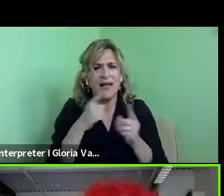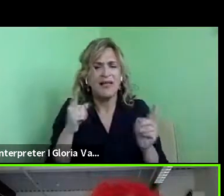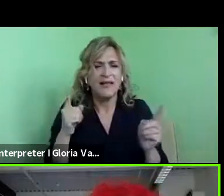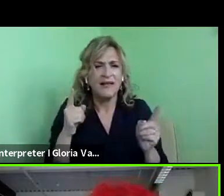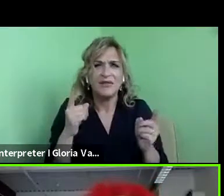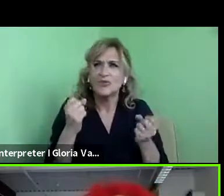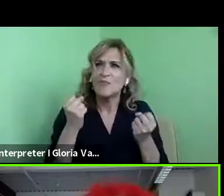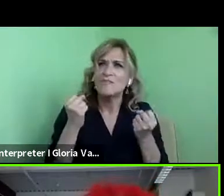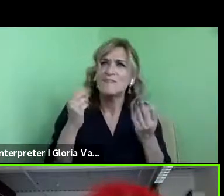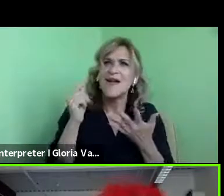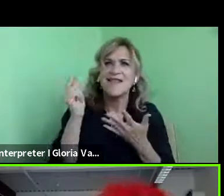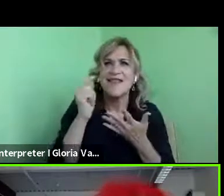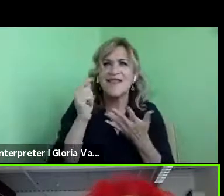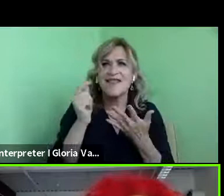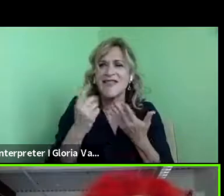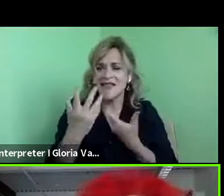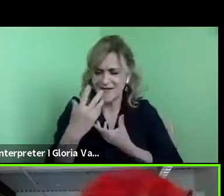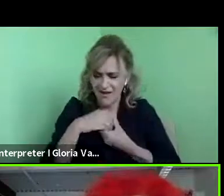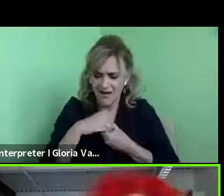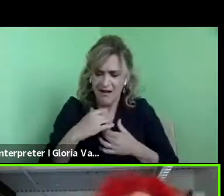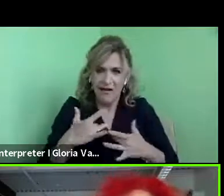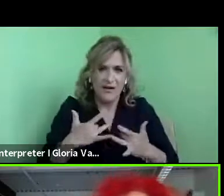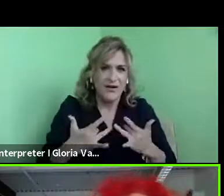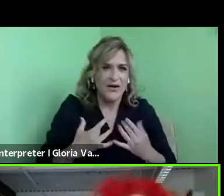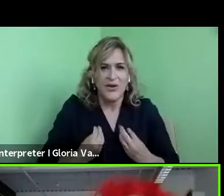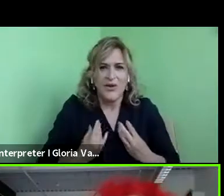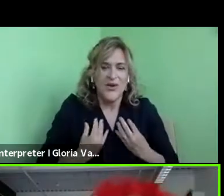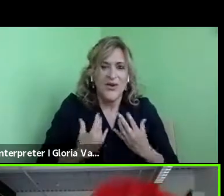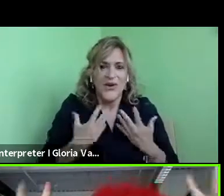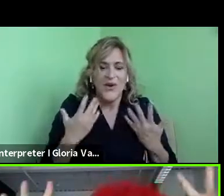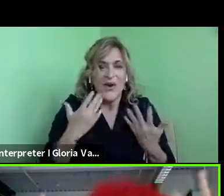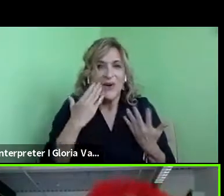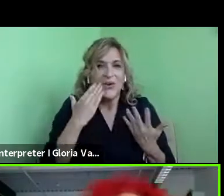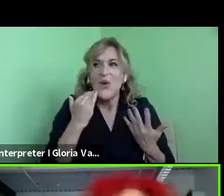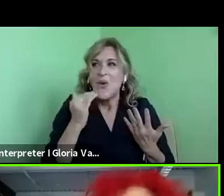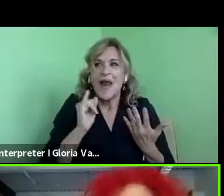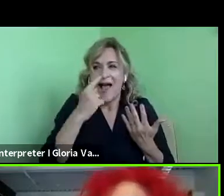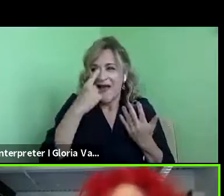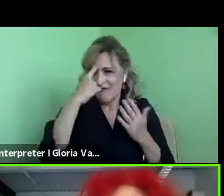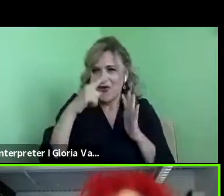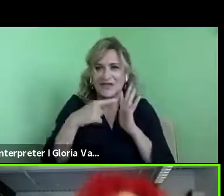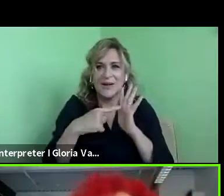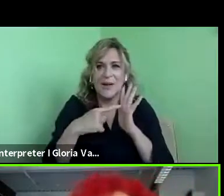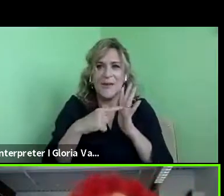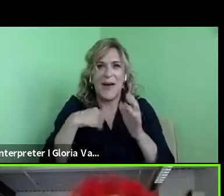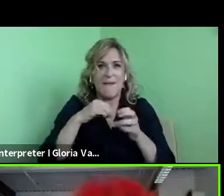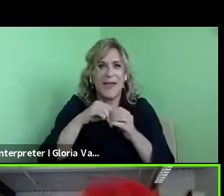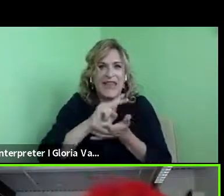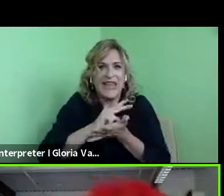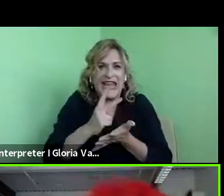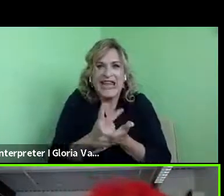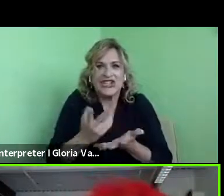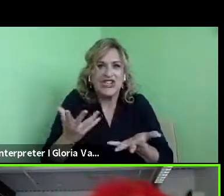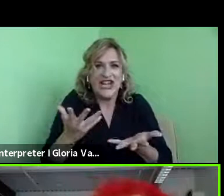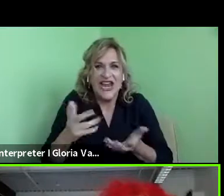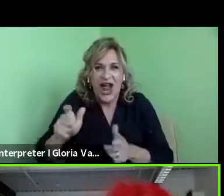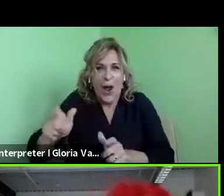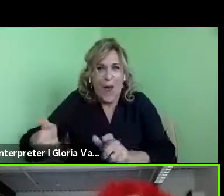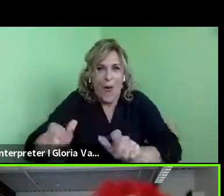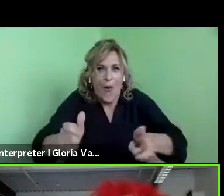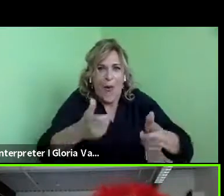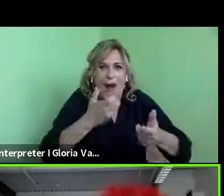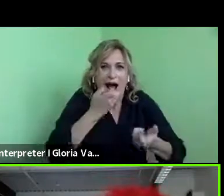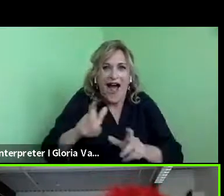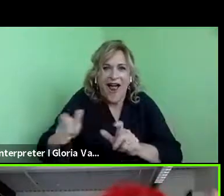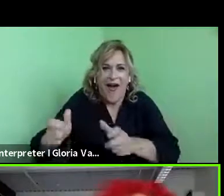like bubbling and simmering, and I feel like I'm in the kitchen with all the ranges on, you know, and this one's bubbling and on the low, and this